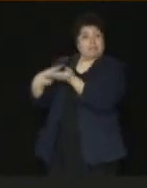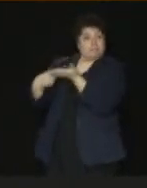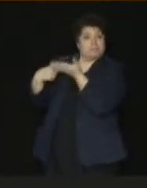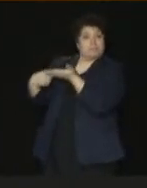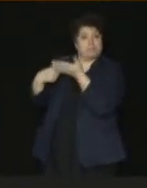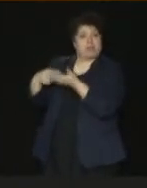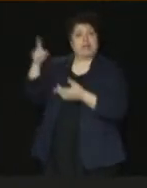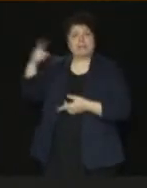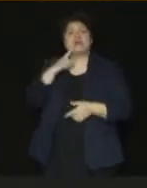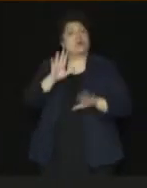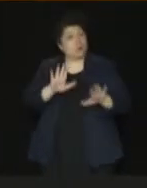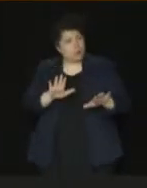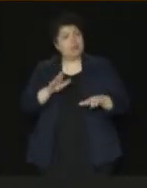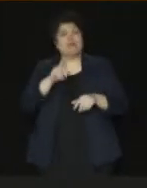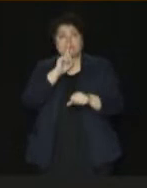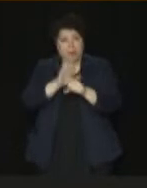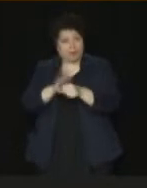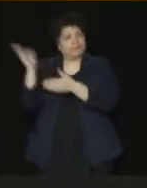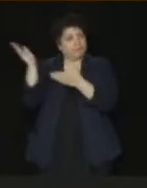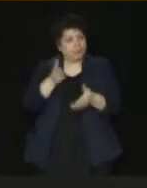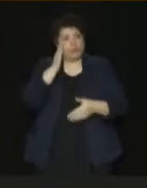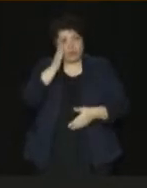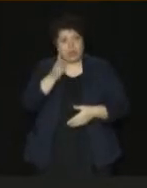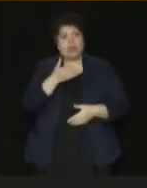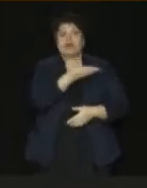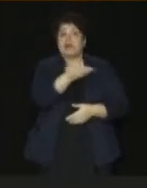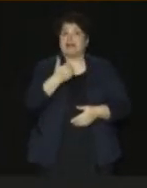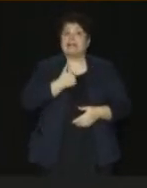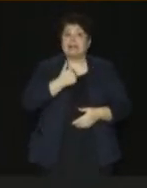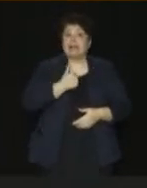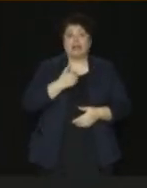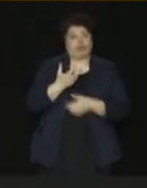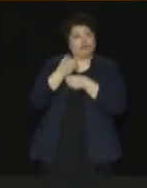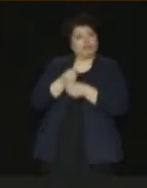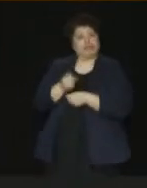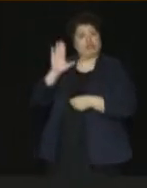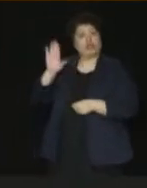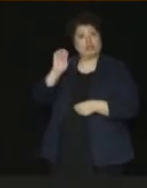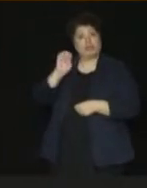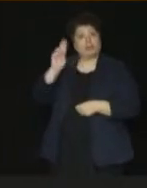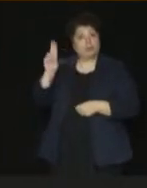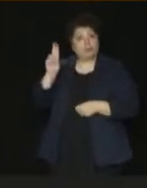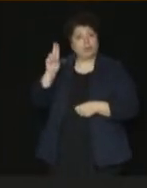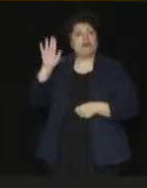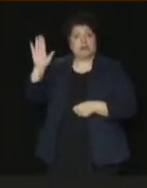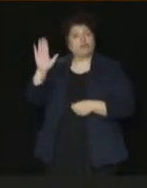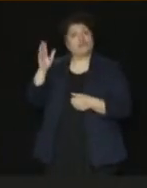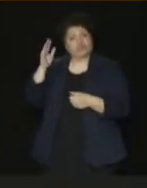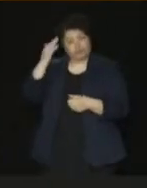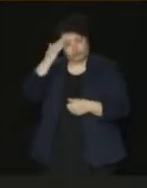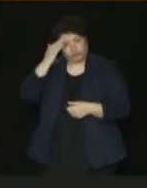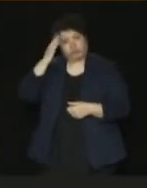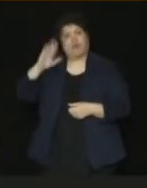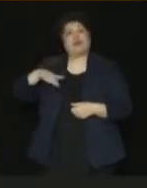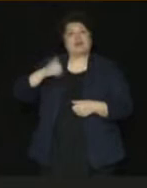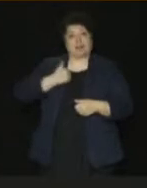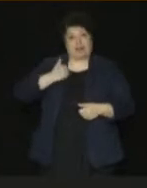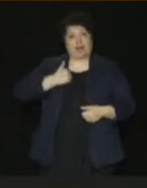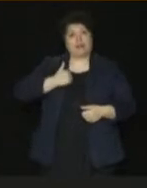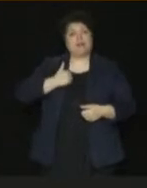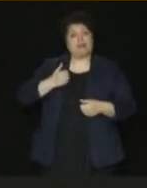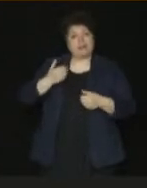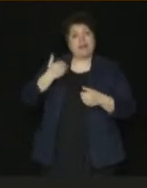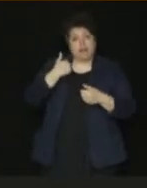enough to reassure all Canadians, that the European Union is extremely mindful that Canada's contracts